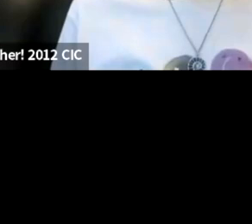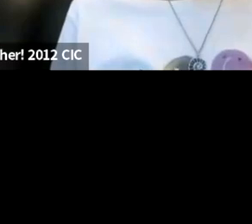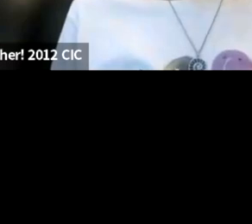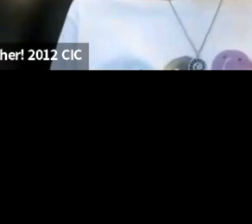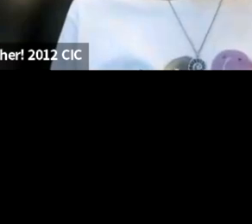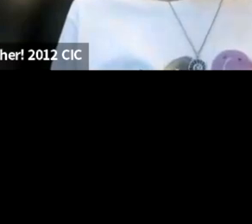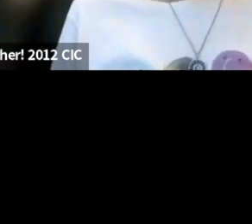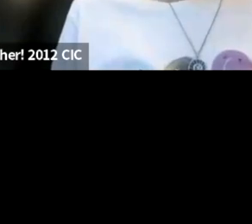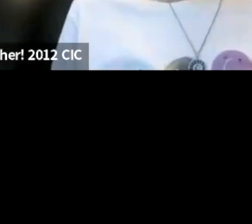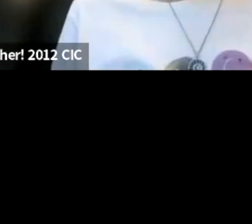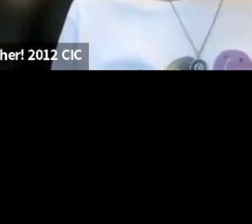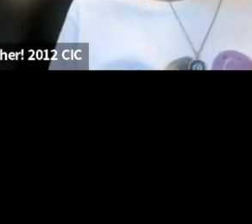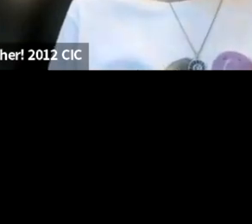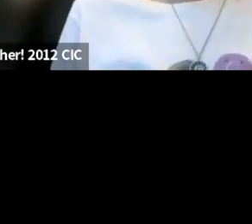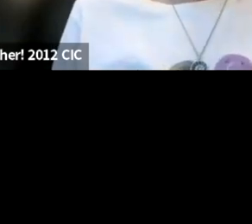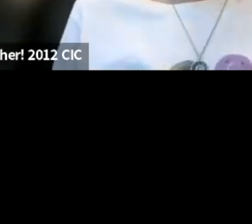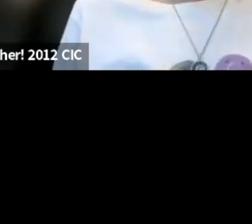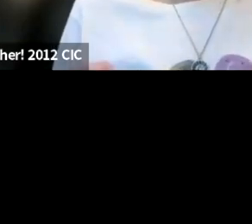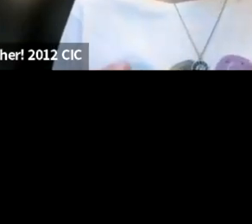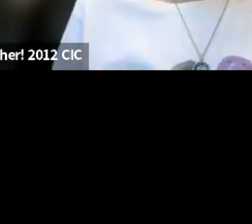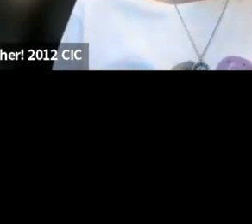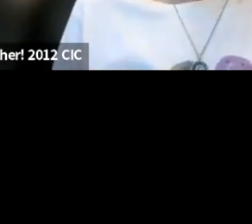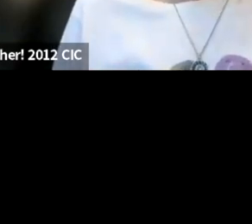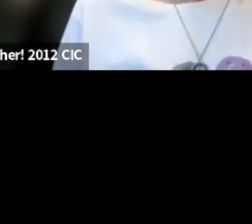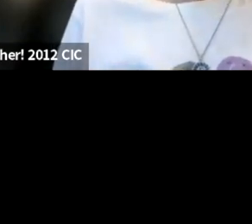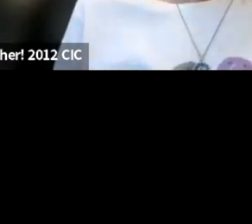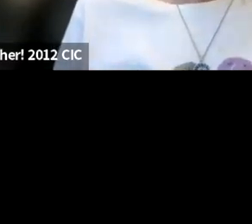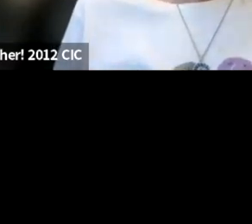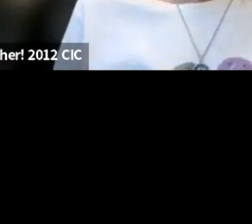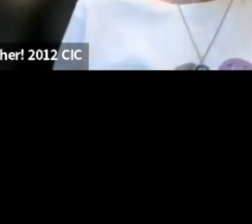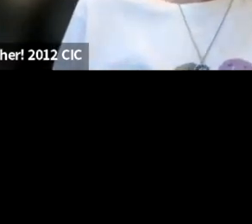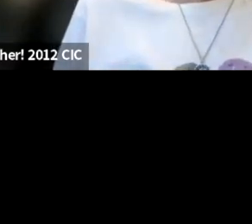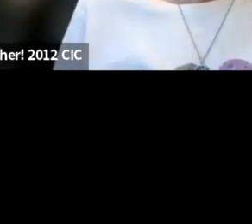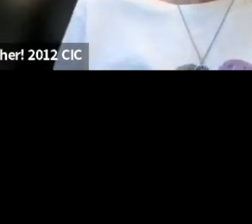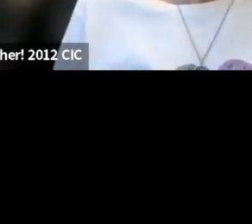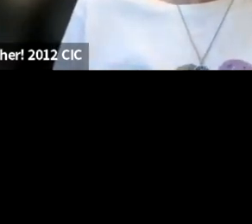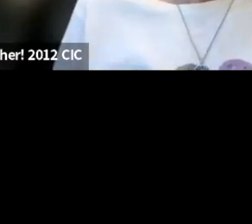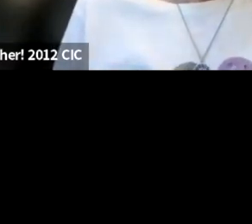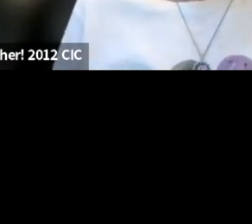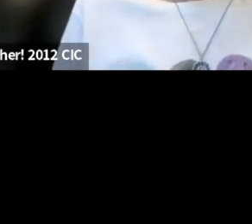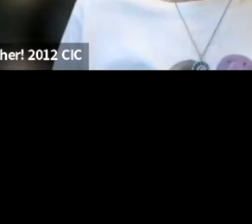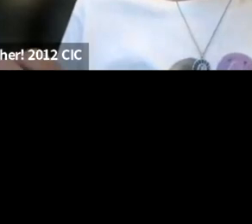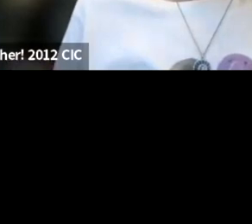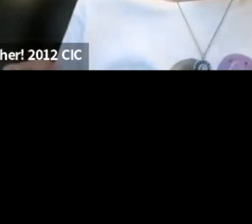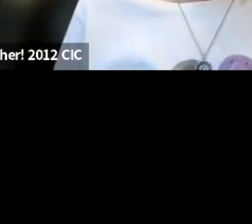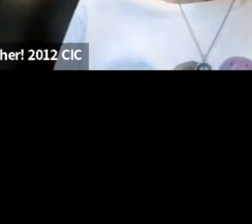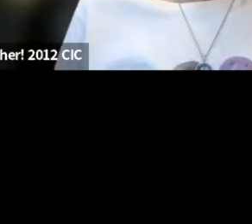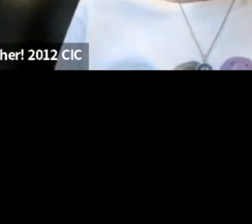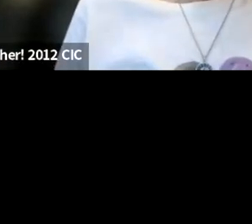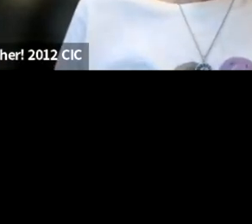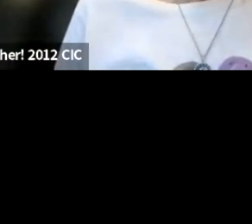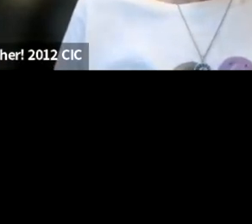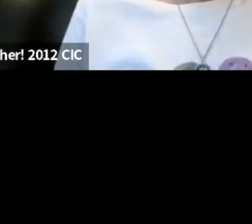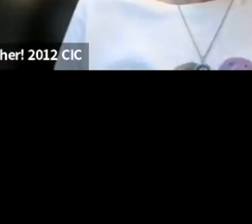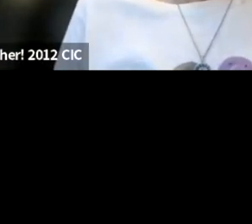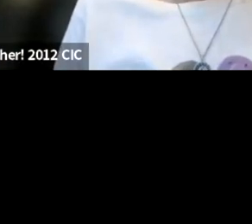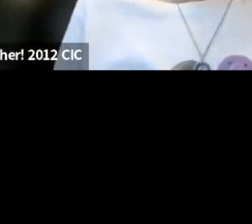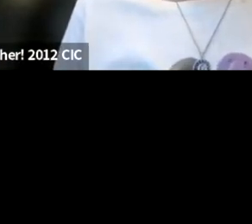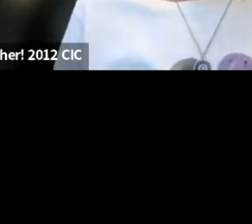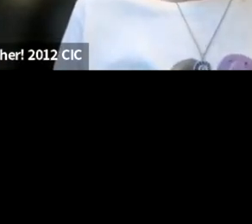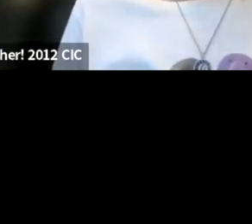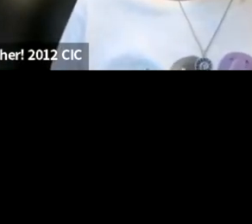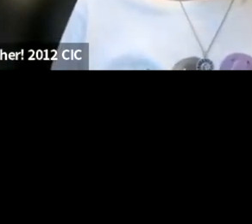in one room, they'd managed to get an entire exhibition around about the history of Newham. And in this tiny little back